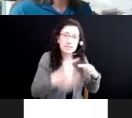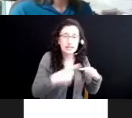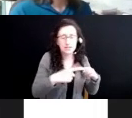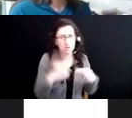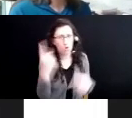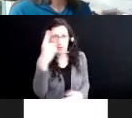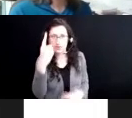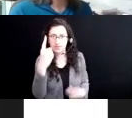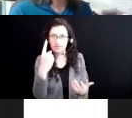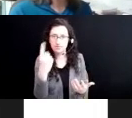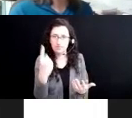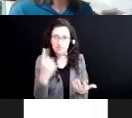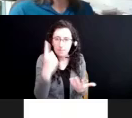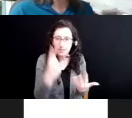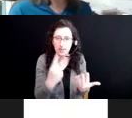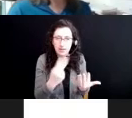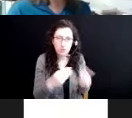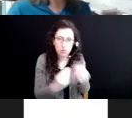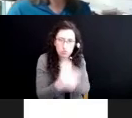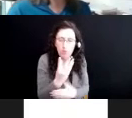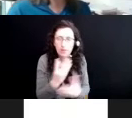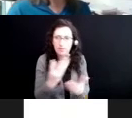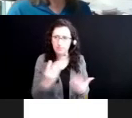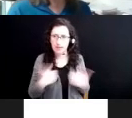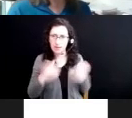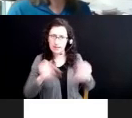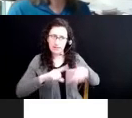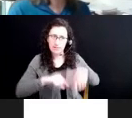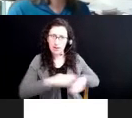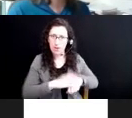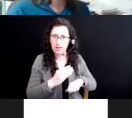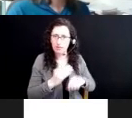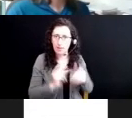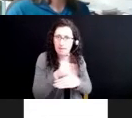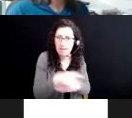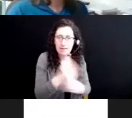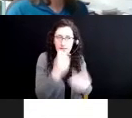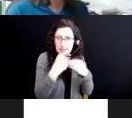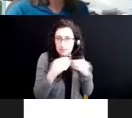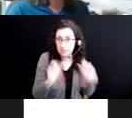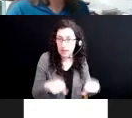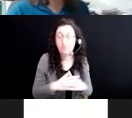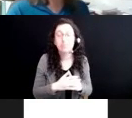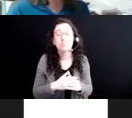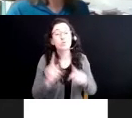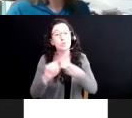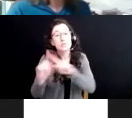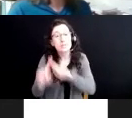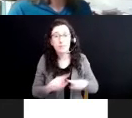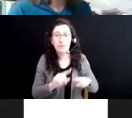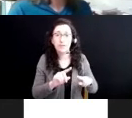something for the wildlife that depend on those plants to eat. So diversity of species is